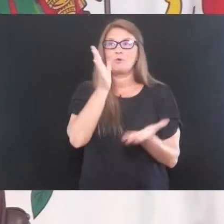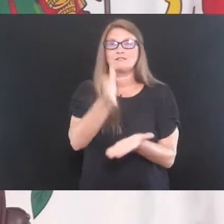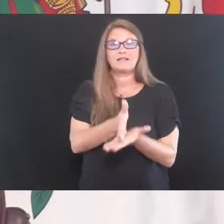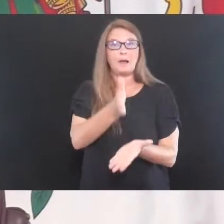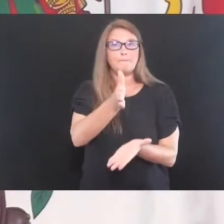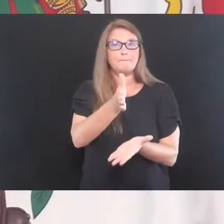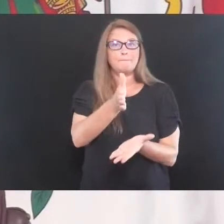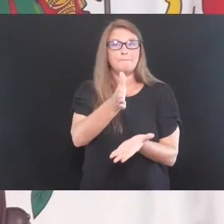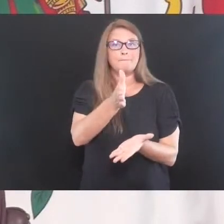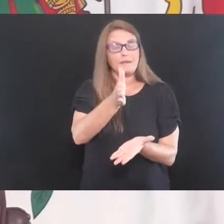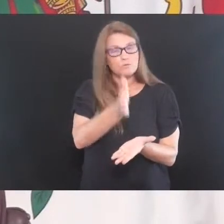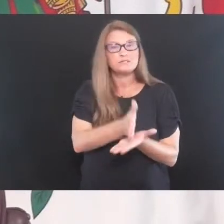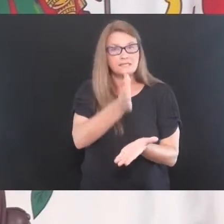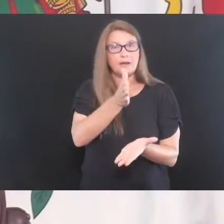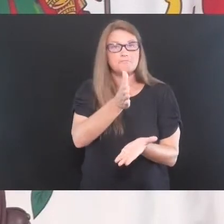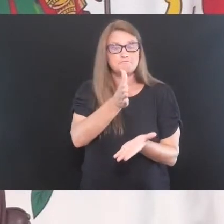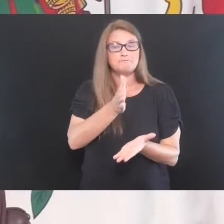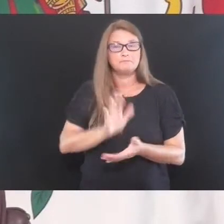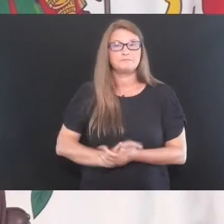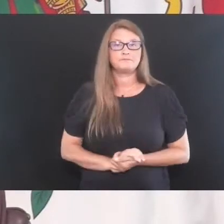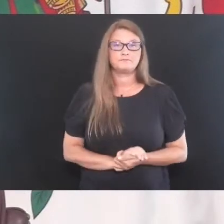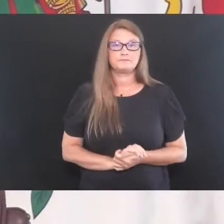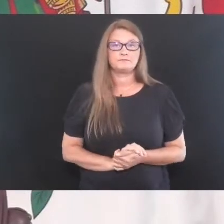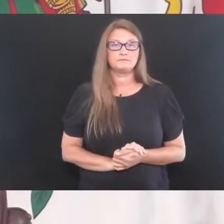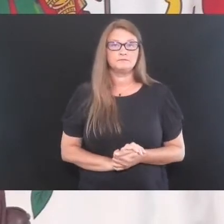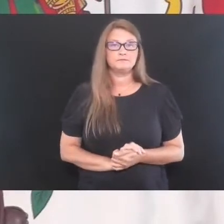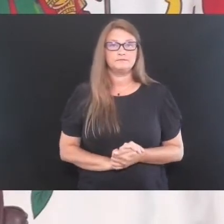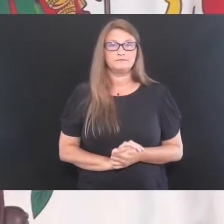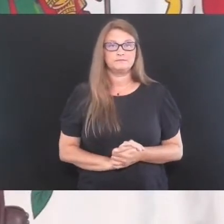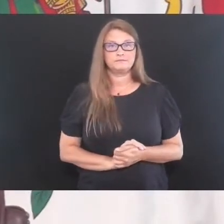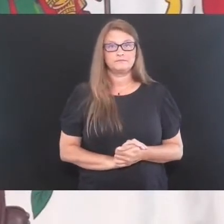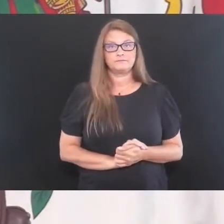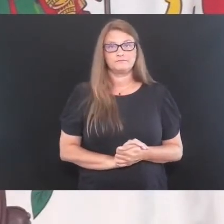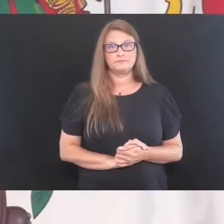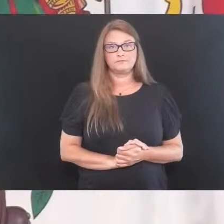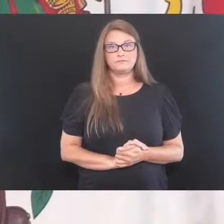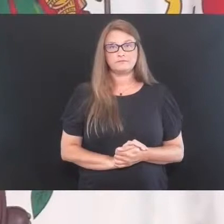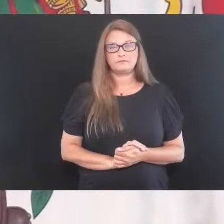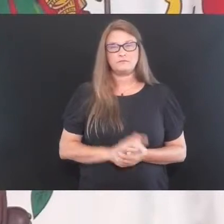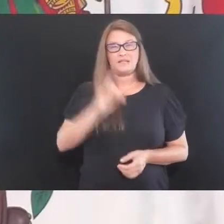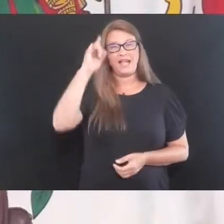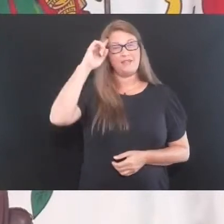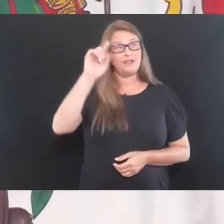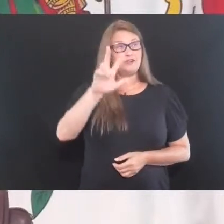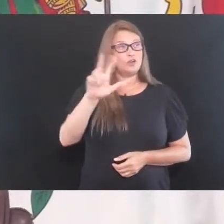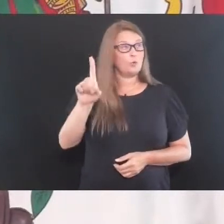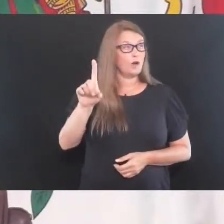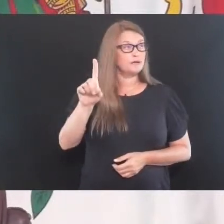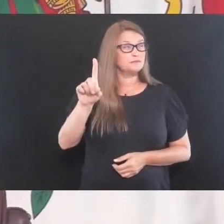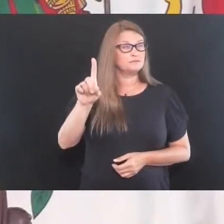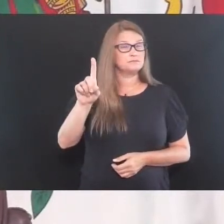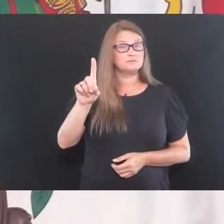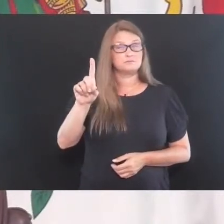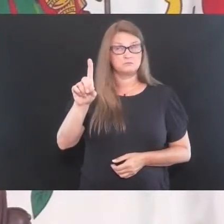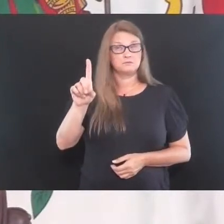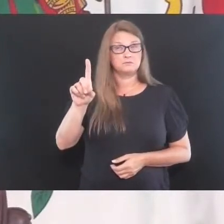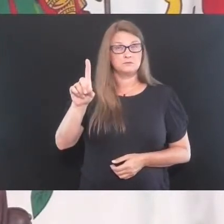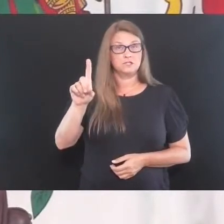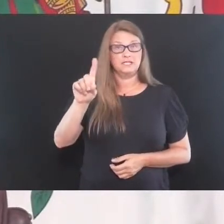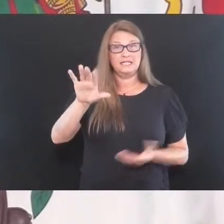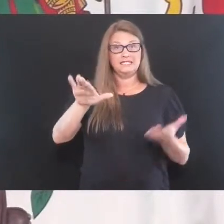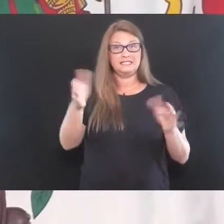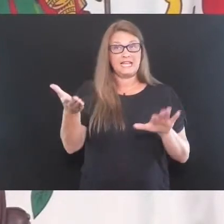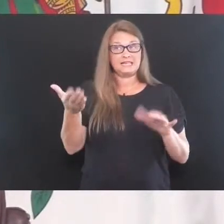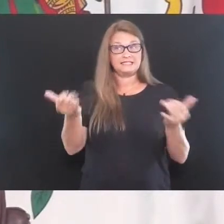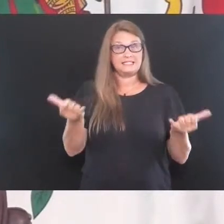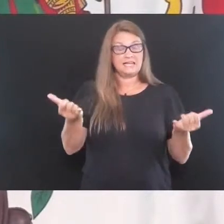can stop this dreaded killer. I don't know the exact number. I think it's 31. It was 31. 31 deaths that I